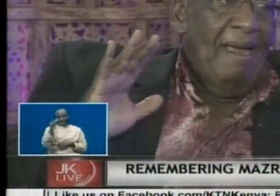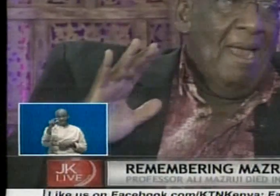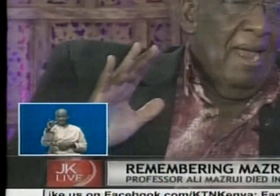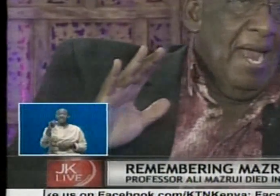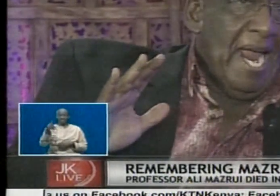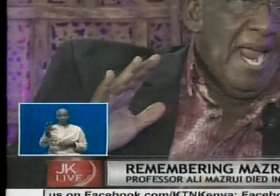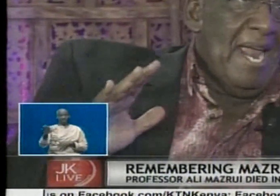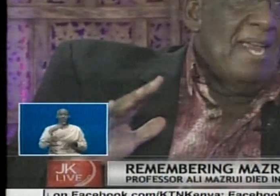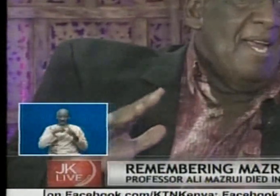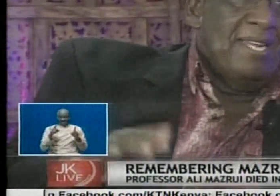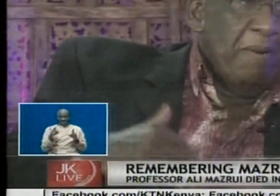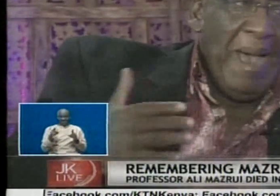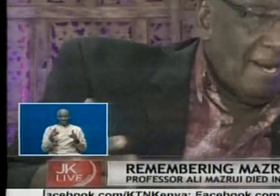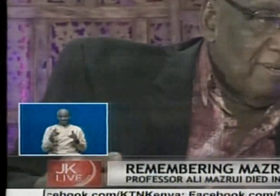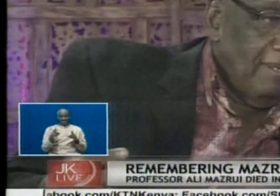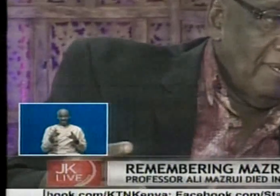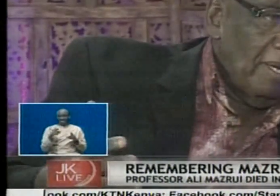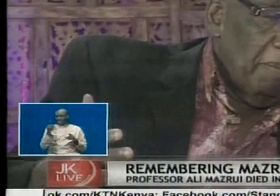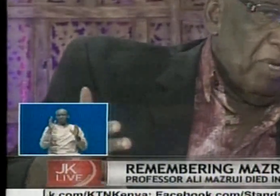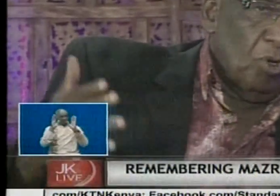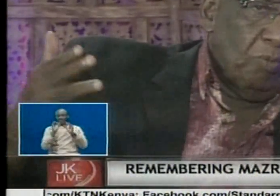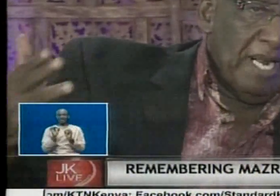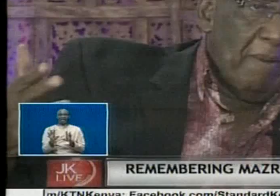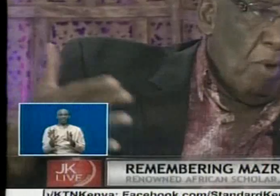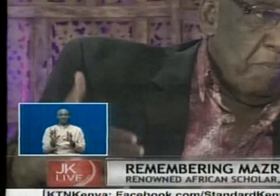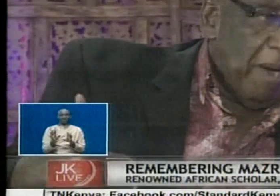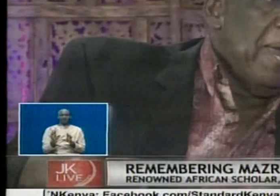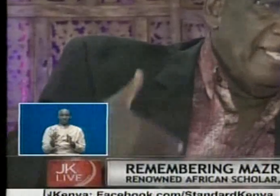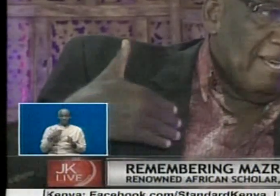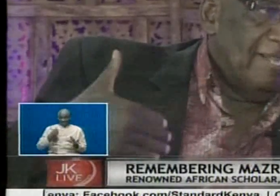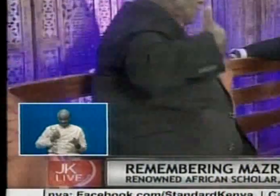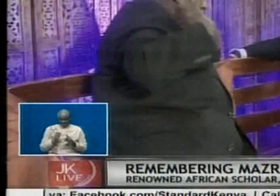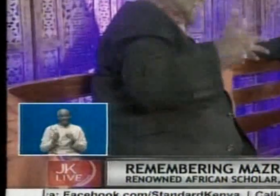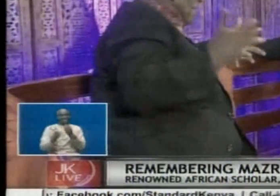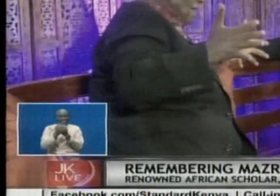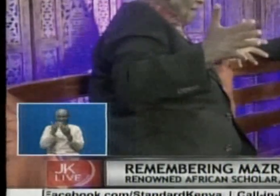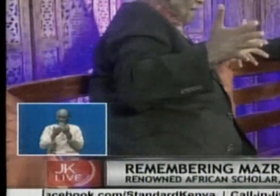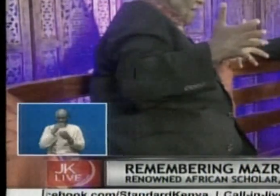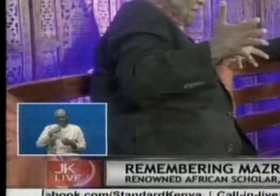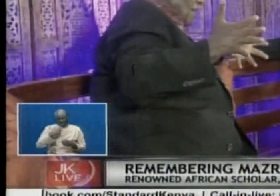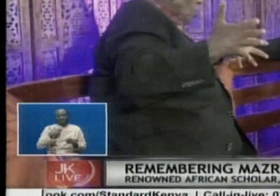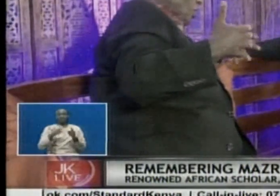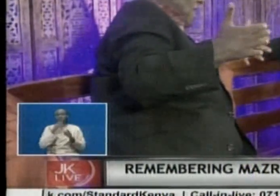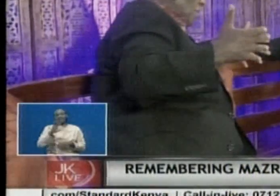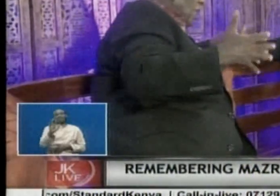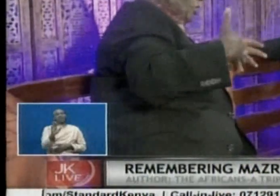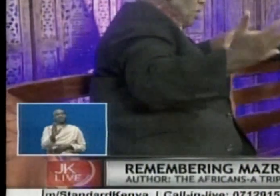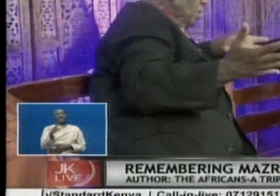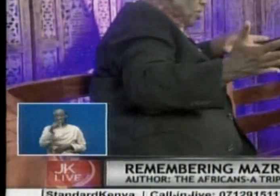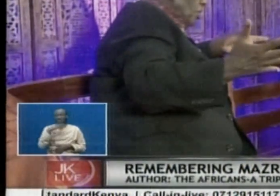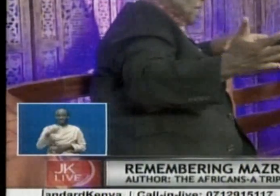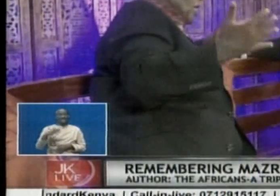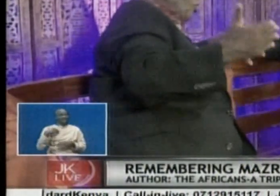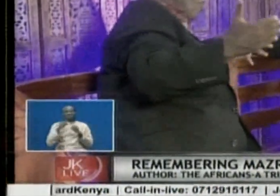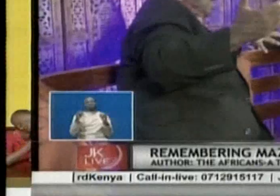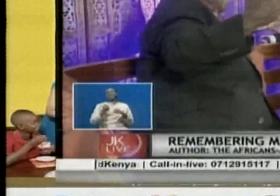But it didn't matter because Madada brought me up as her son, because she didn't have a son. She had